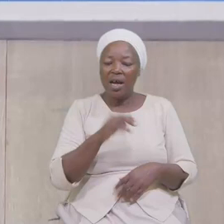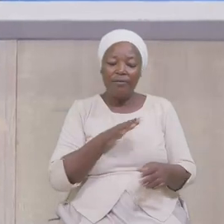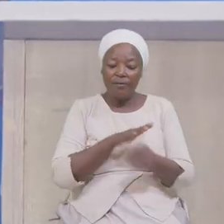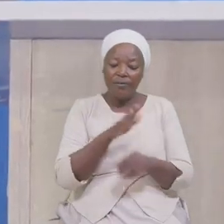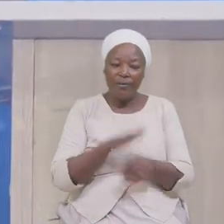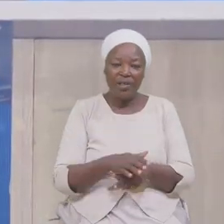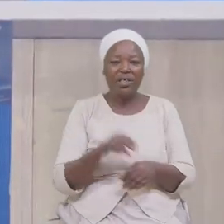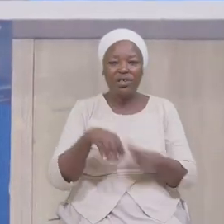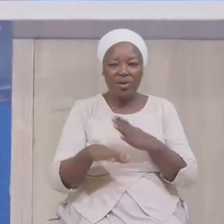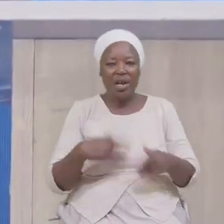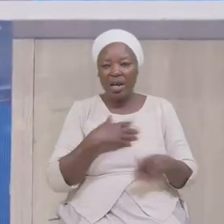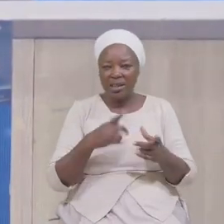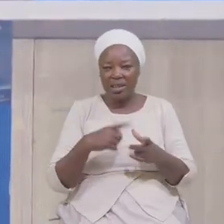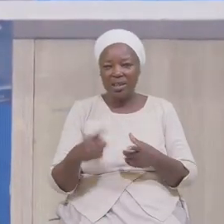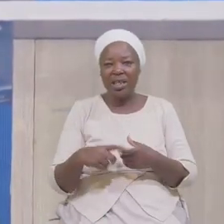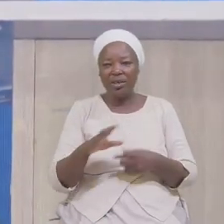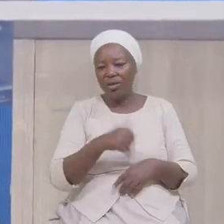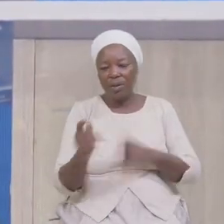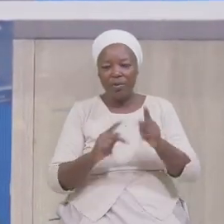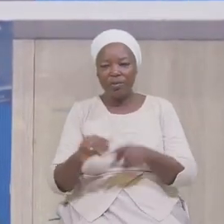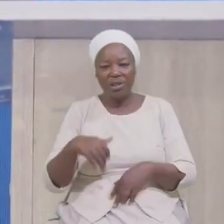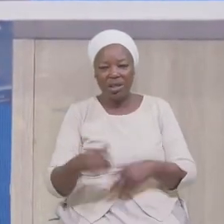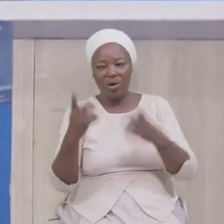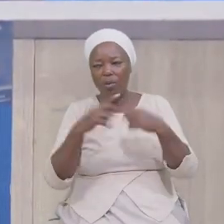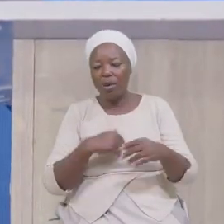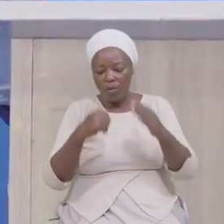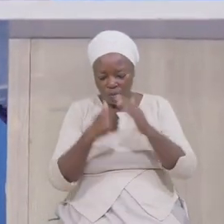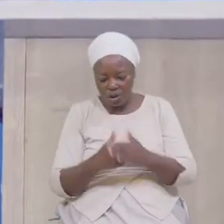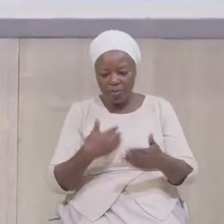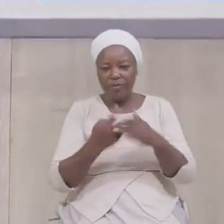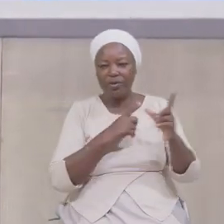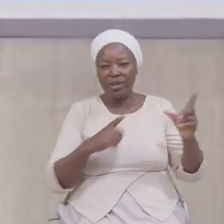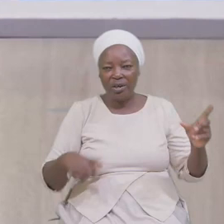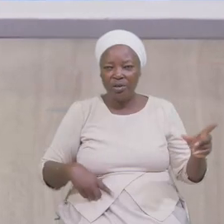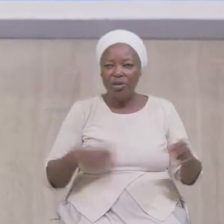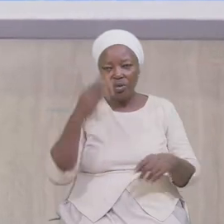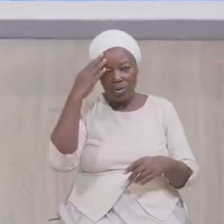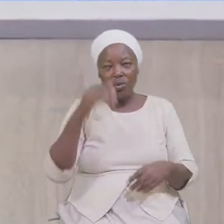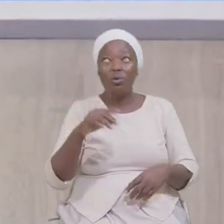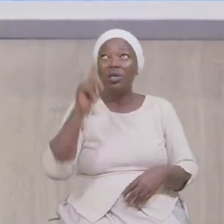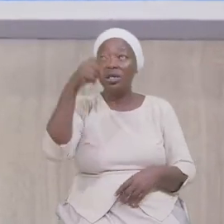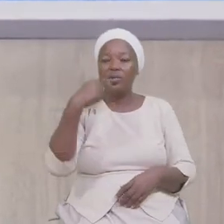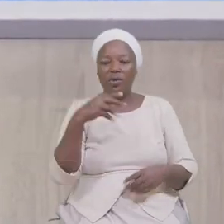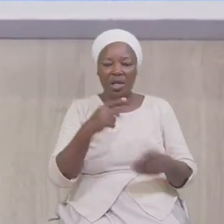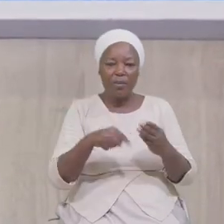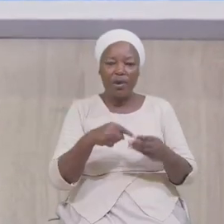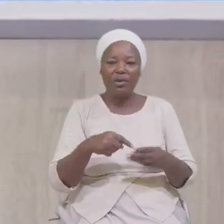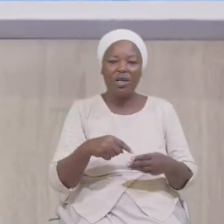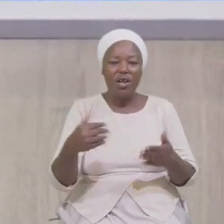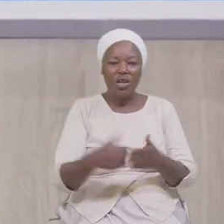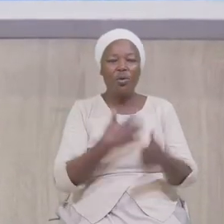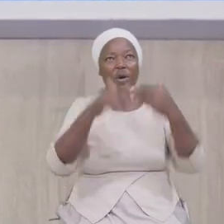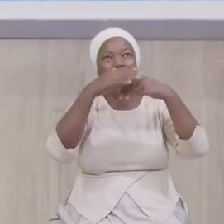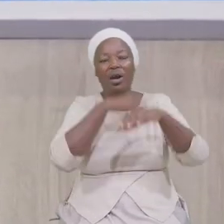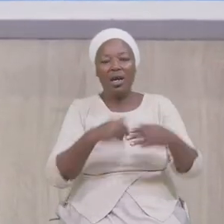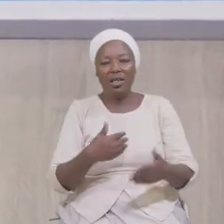other people will still come and they'll worship before the Lord. You know, he spoke about new heavens and the new earth.